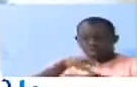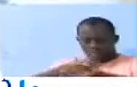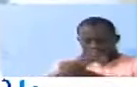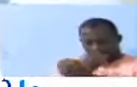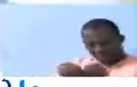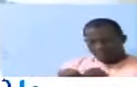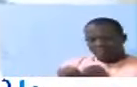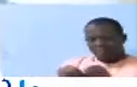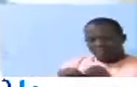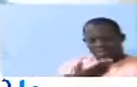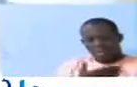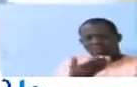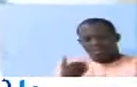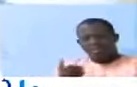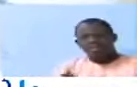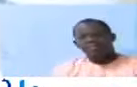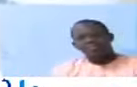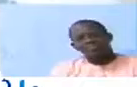Are